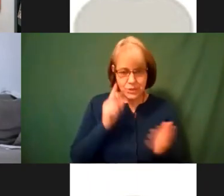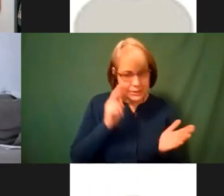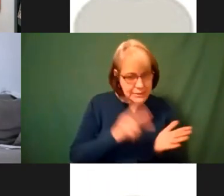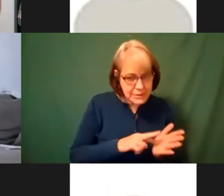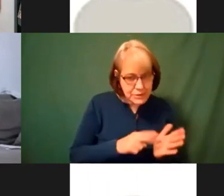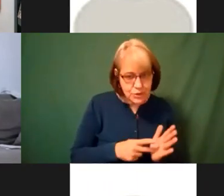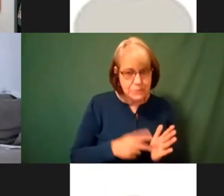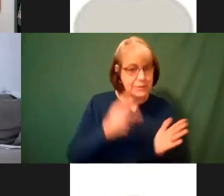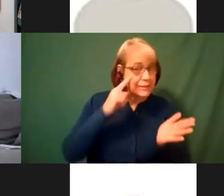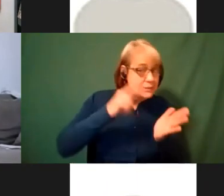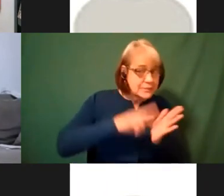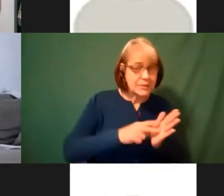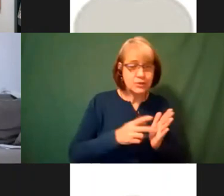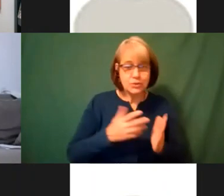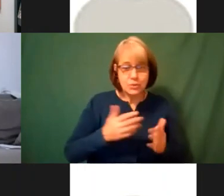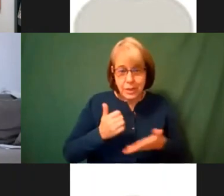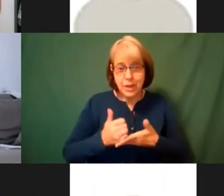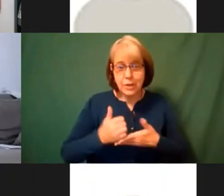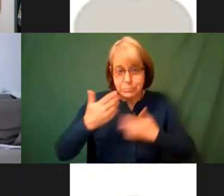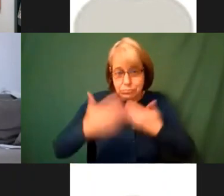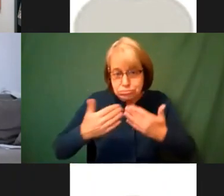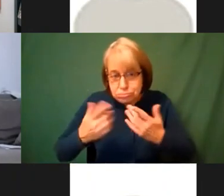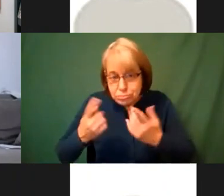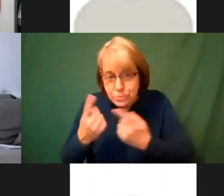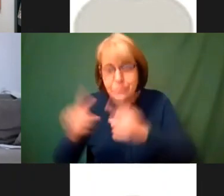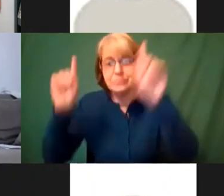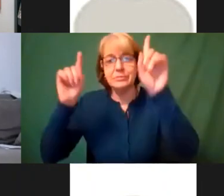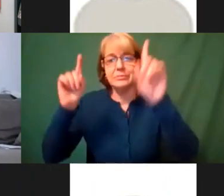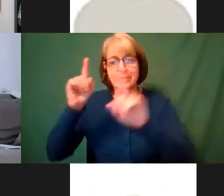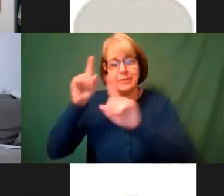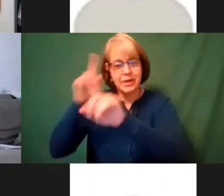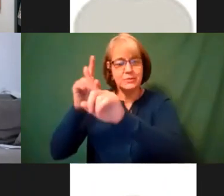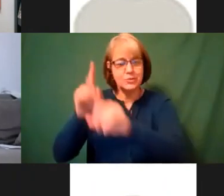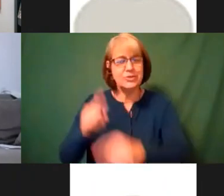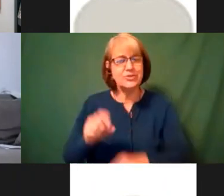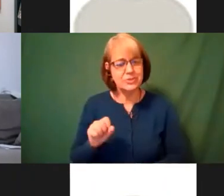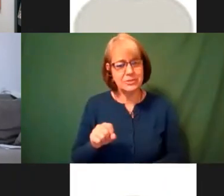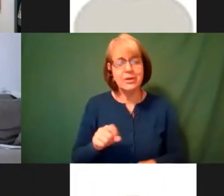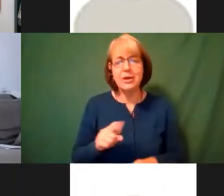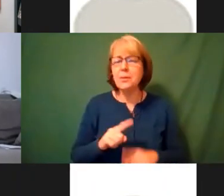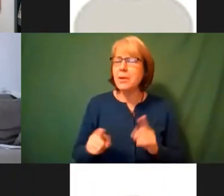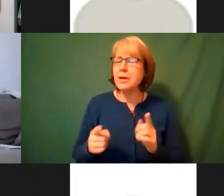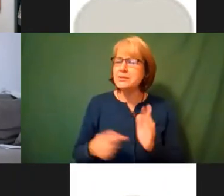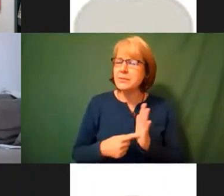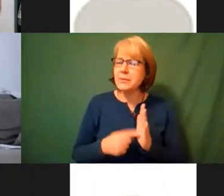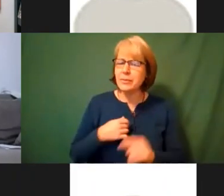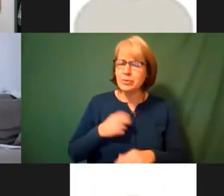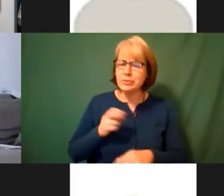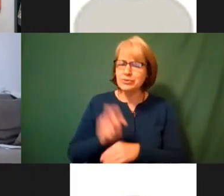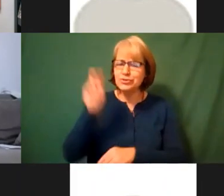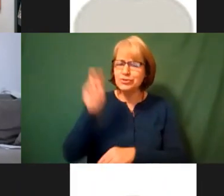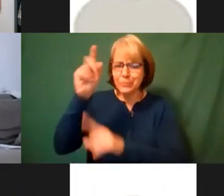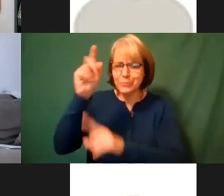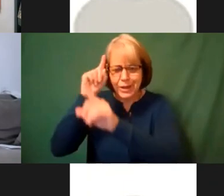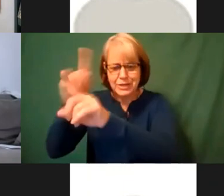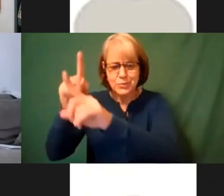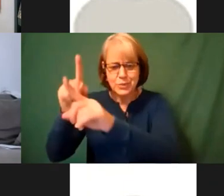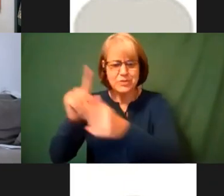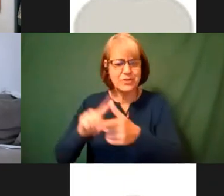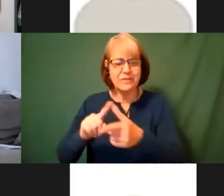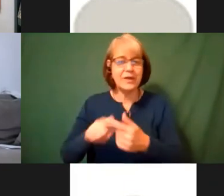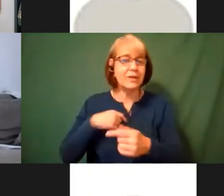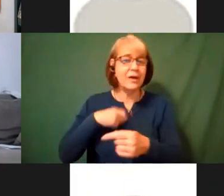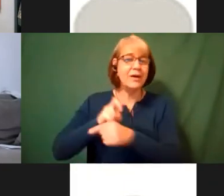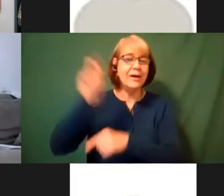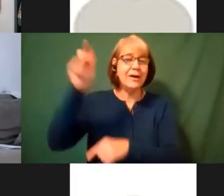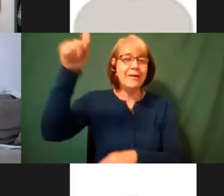your aspirations. Oftentimes I find that people want to jump to aspiration because, you know, it's less painful if we can just go there and be like, we're there. We